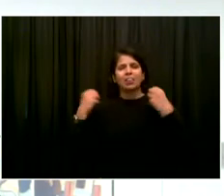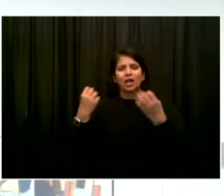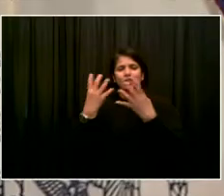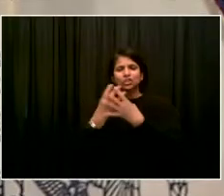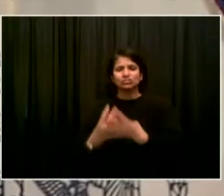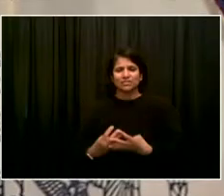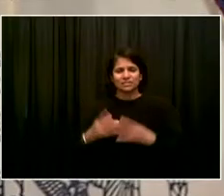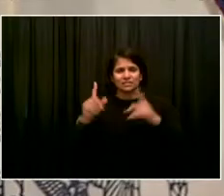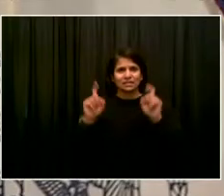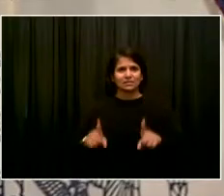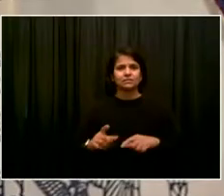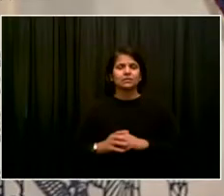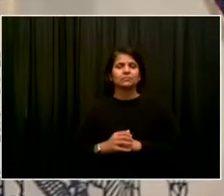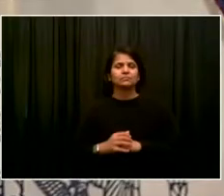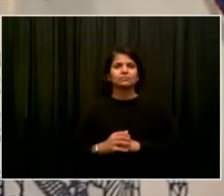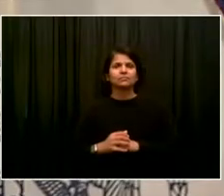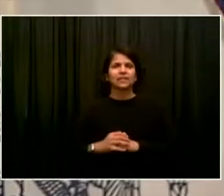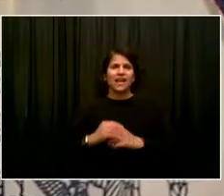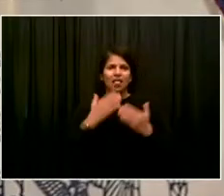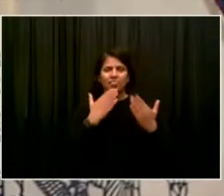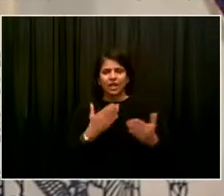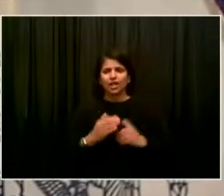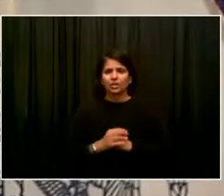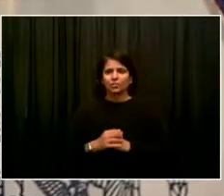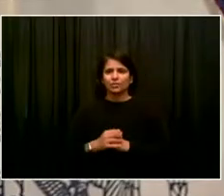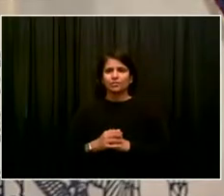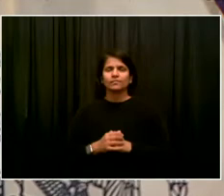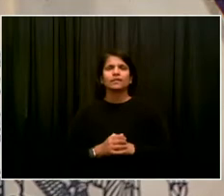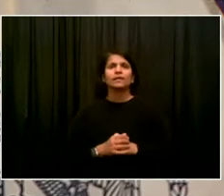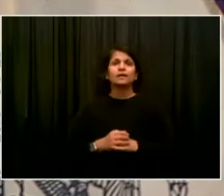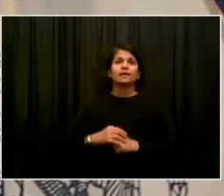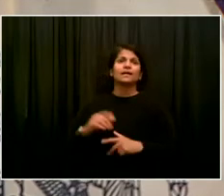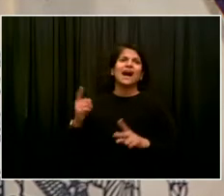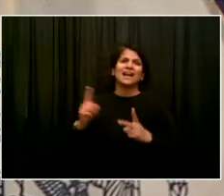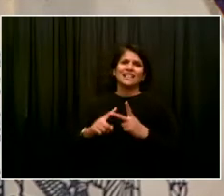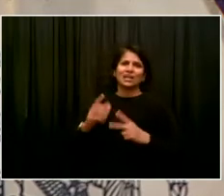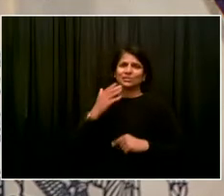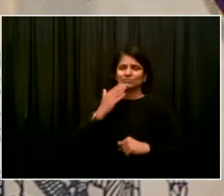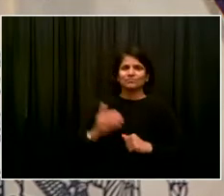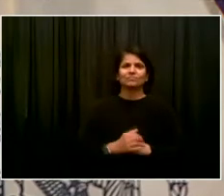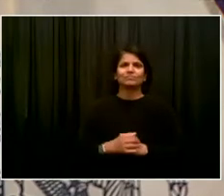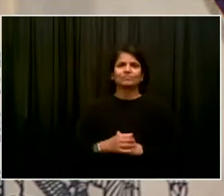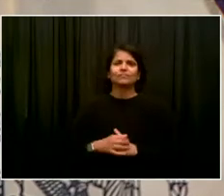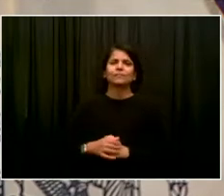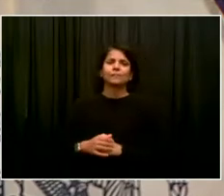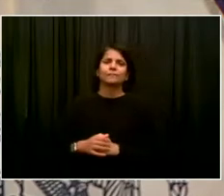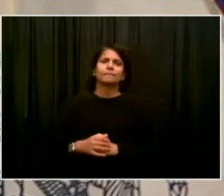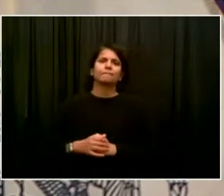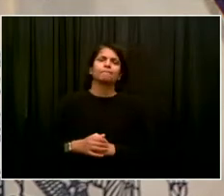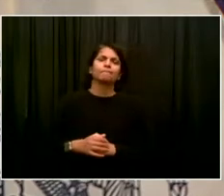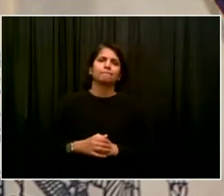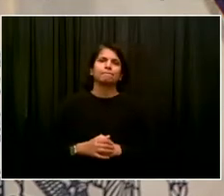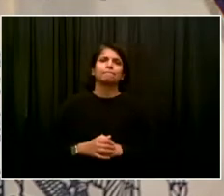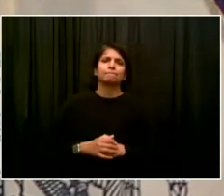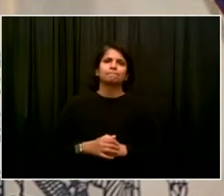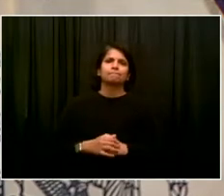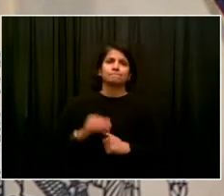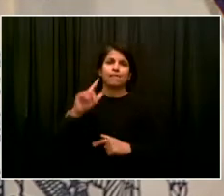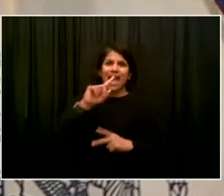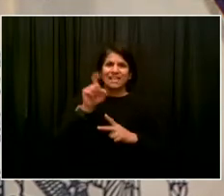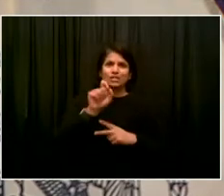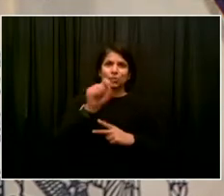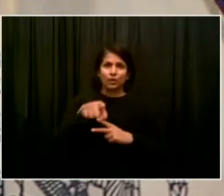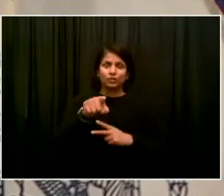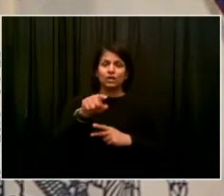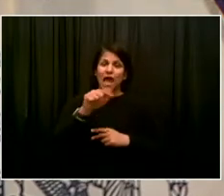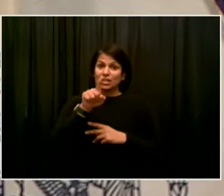Go ahead, Erin. Okay, thanks. And then I wanted to ask both you and the doctors. The CDC cut